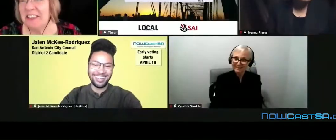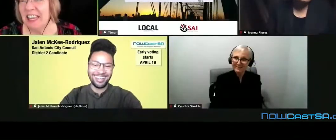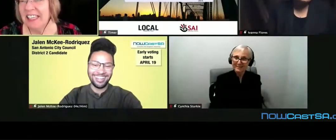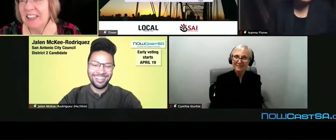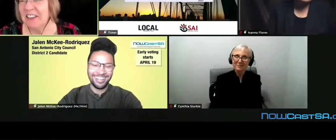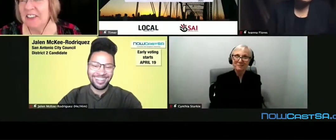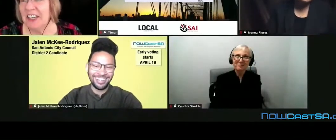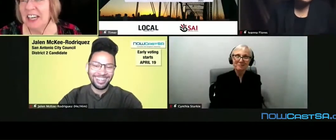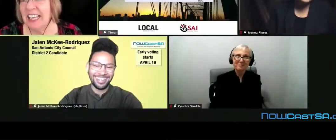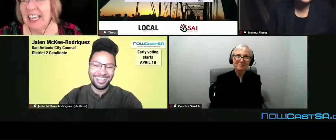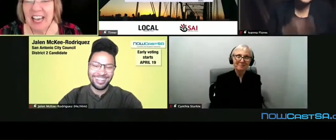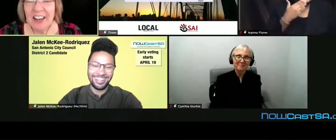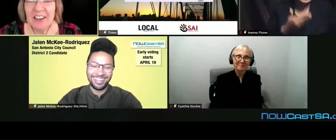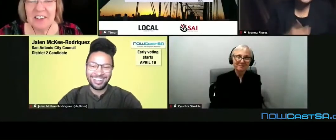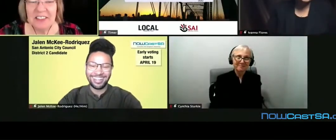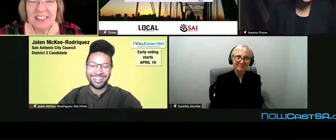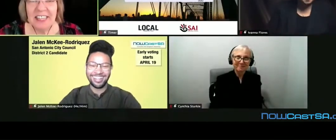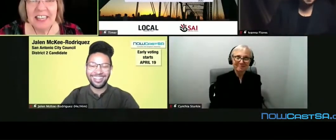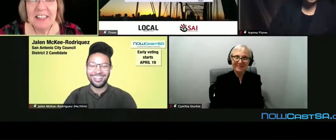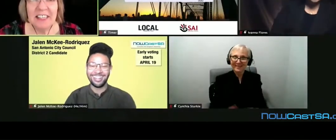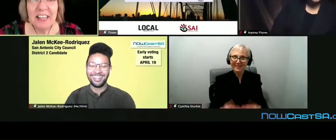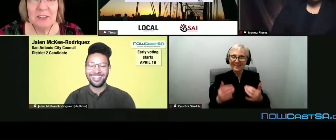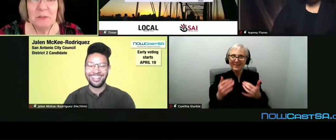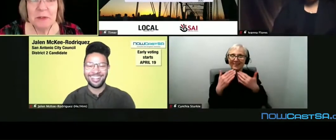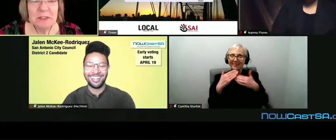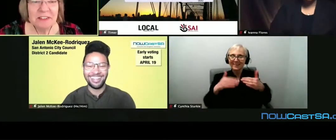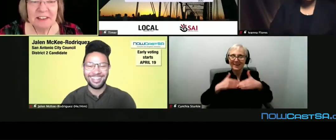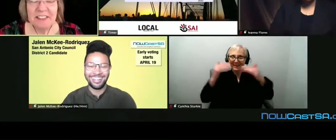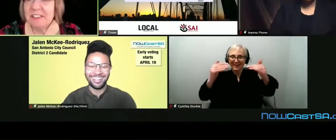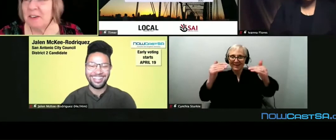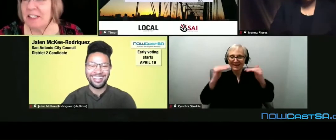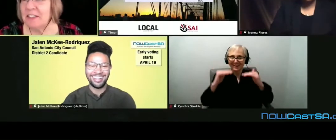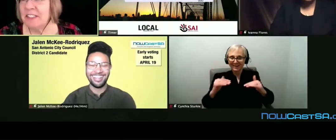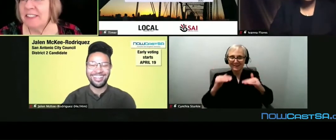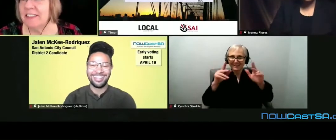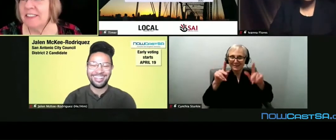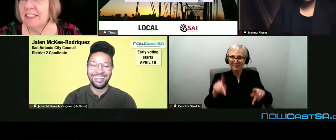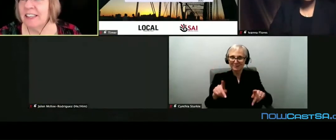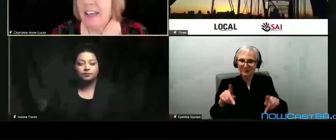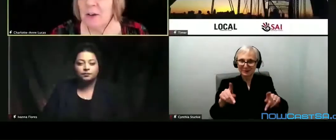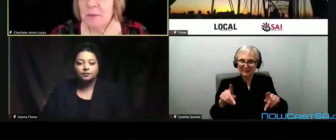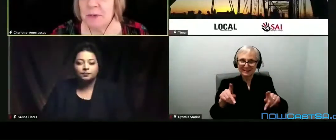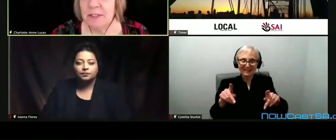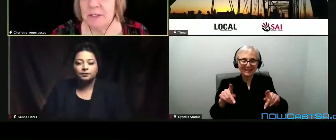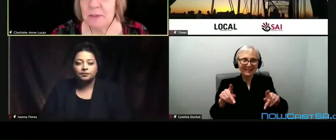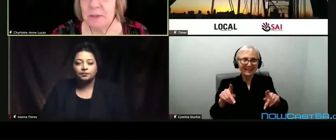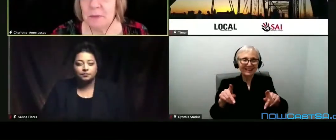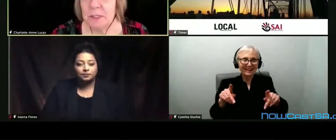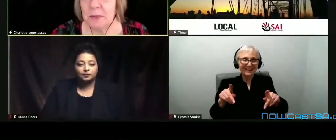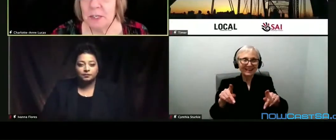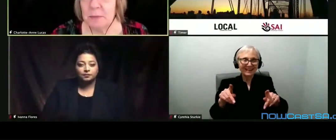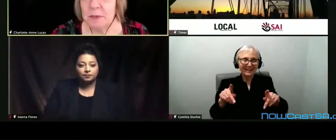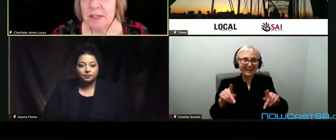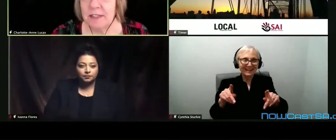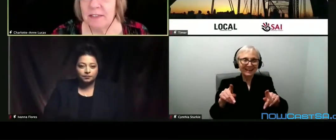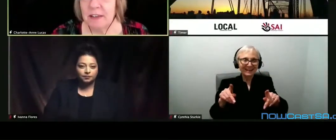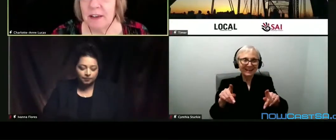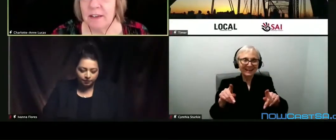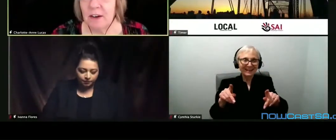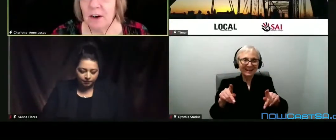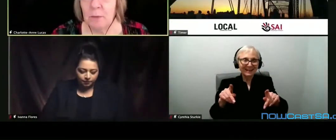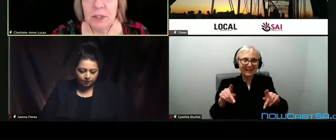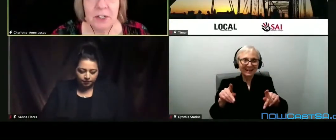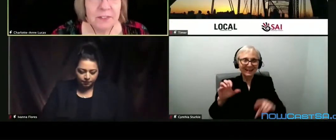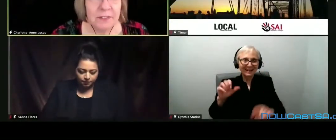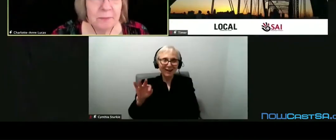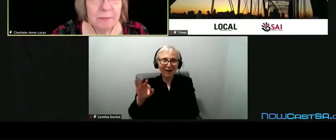Thank you. The next person on this question we're doing a switch up here, is